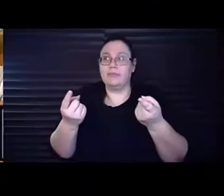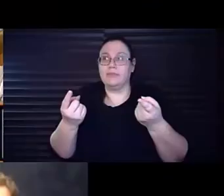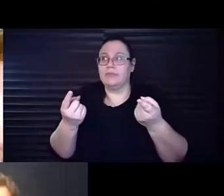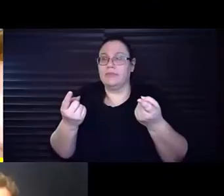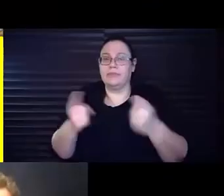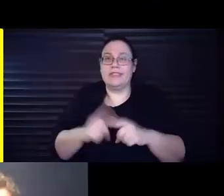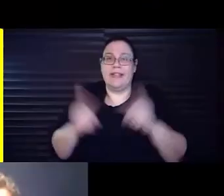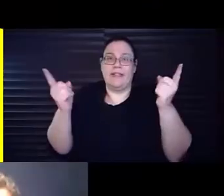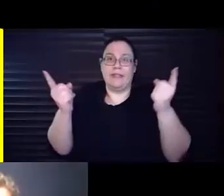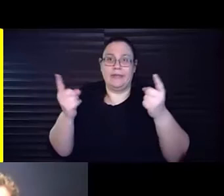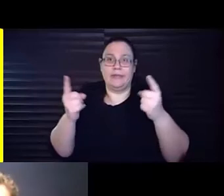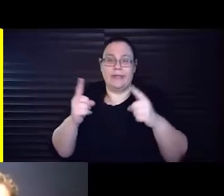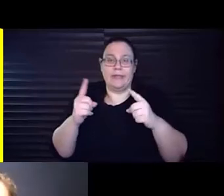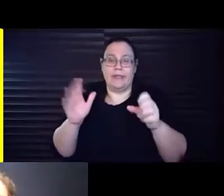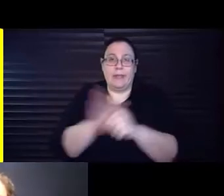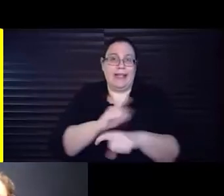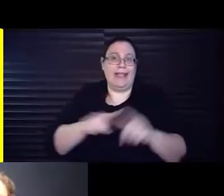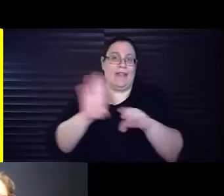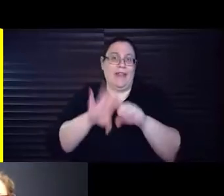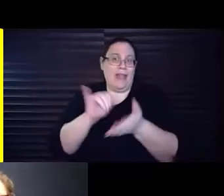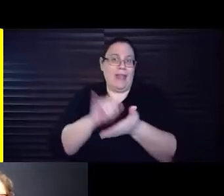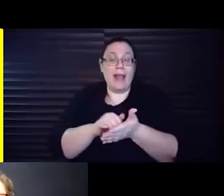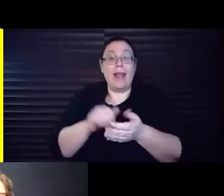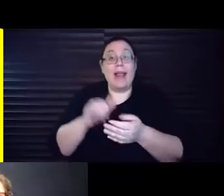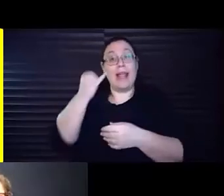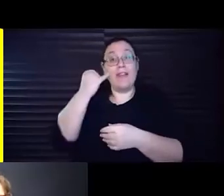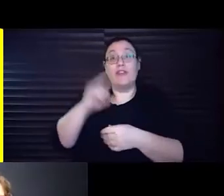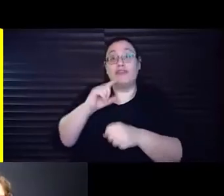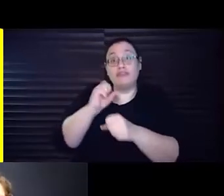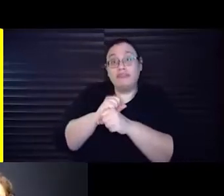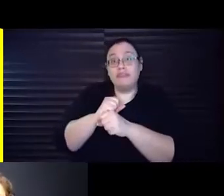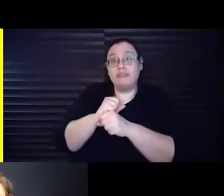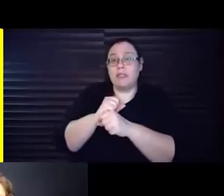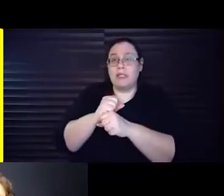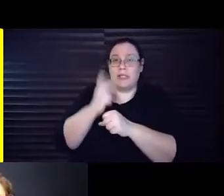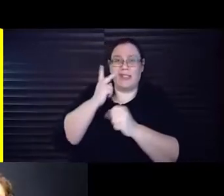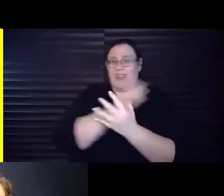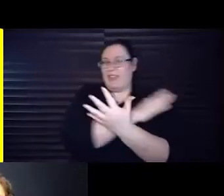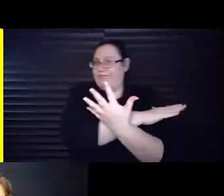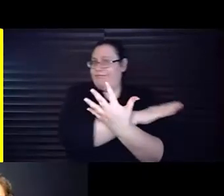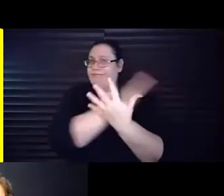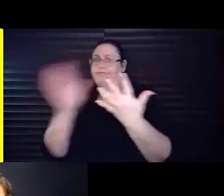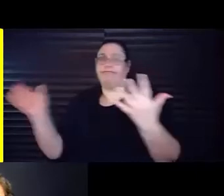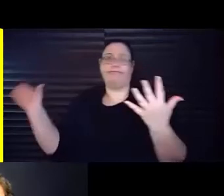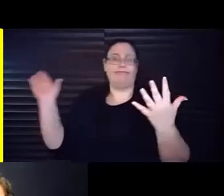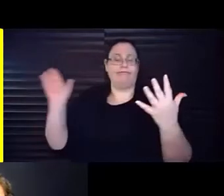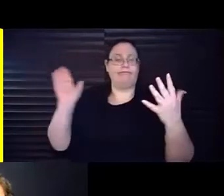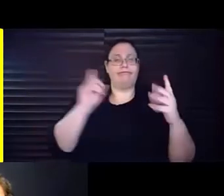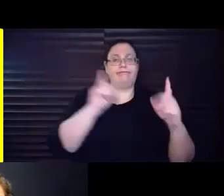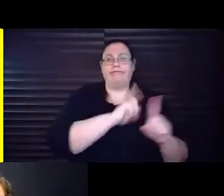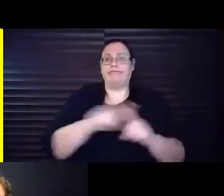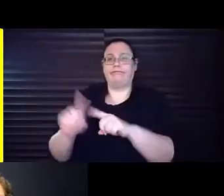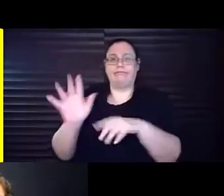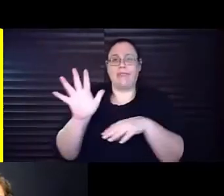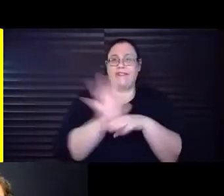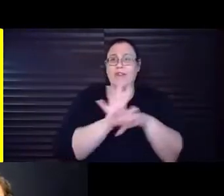different entirely. And if you look at the sort of the pantheon of sort of film